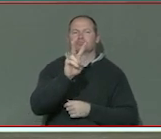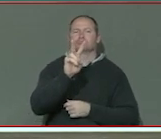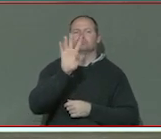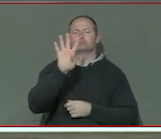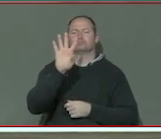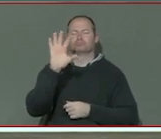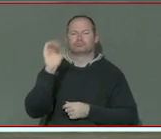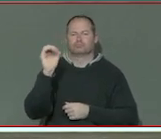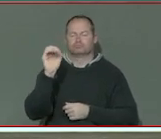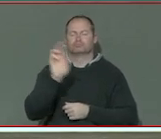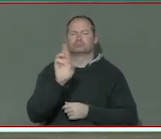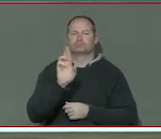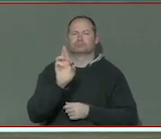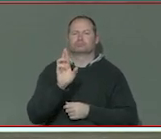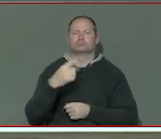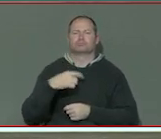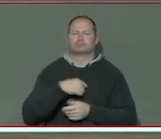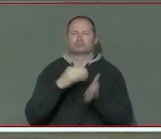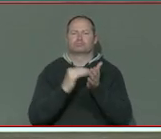240 Rand. We will subtract